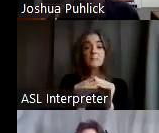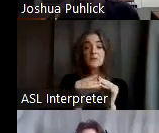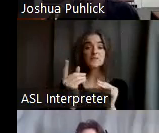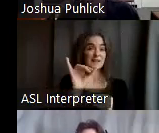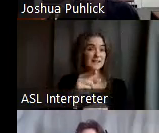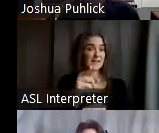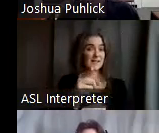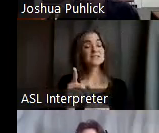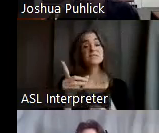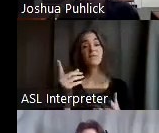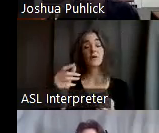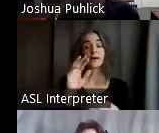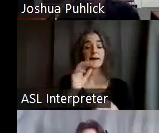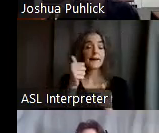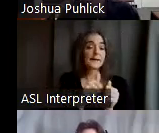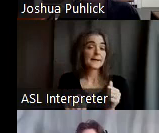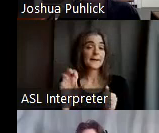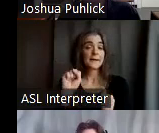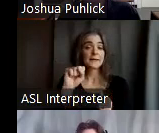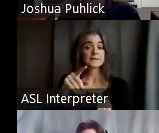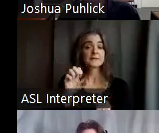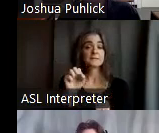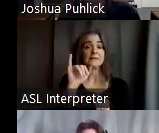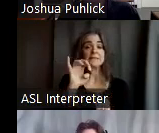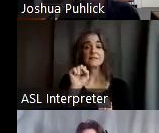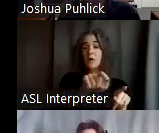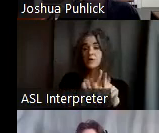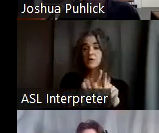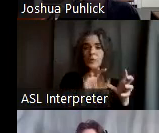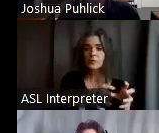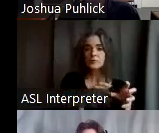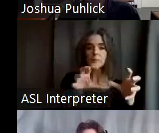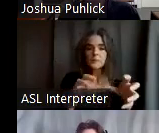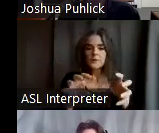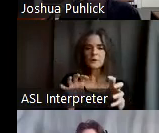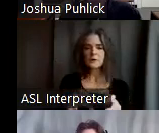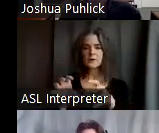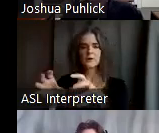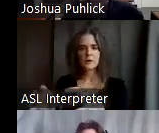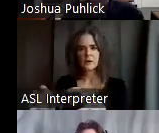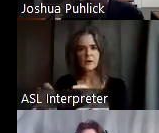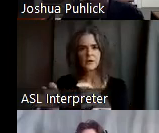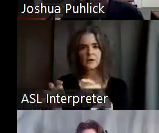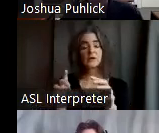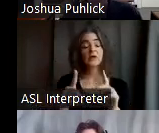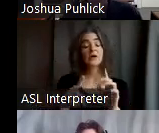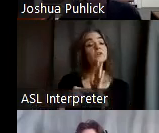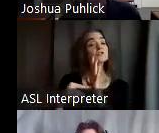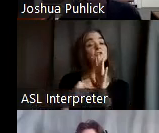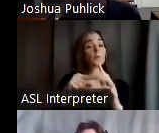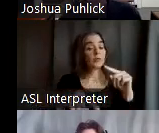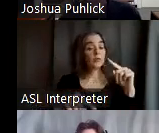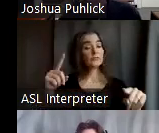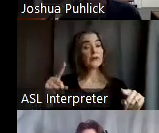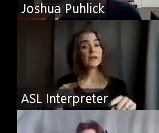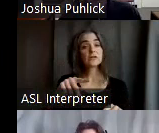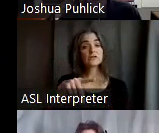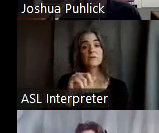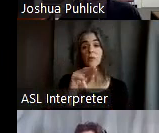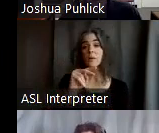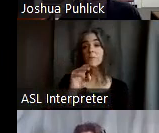and species group, showing a range of values for pine basal